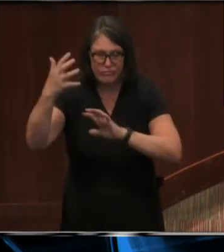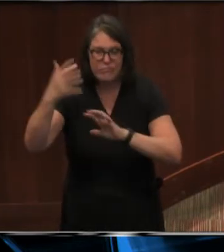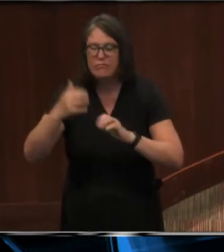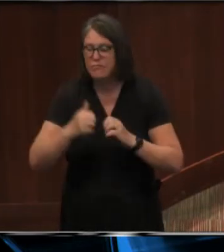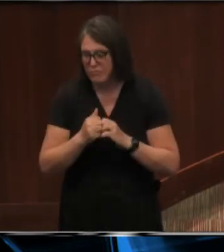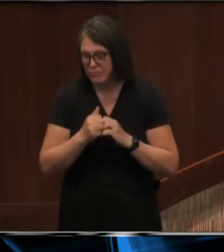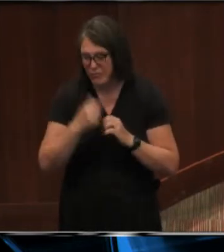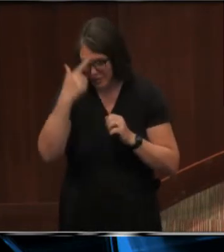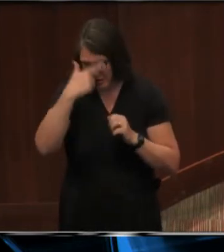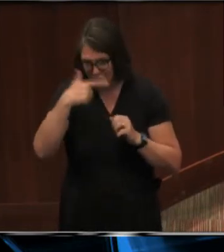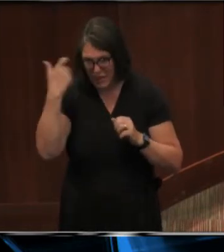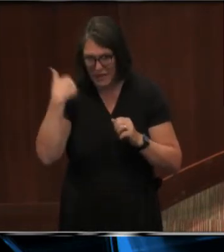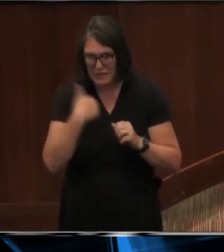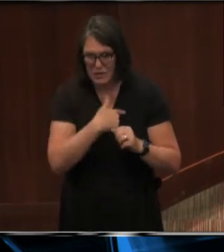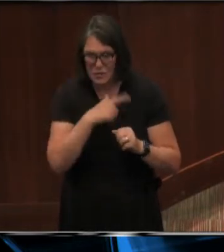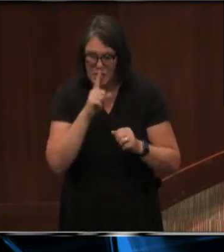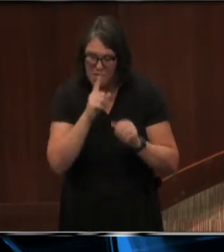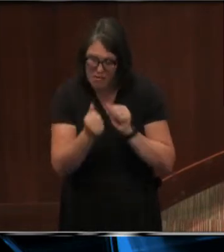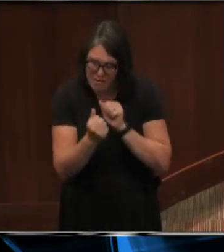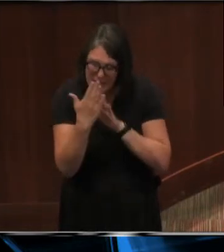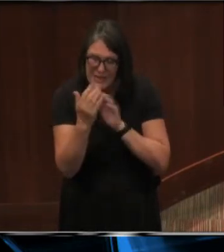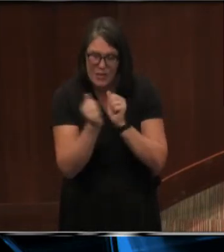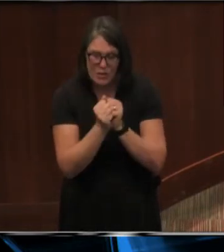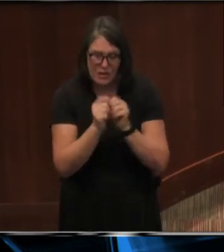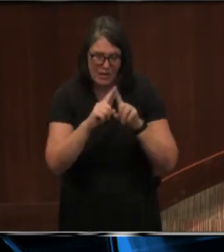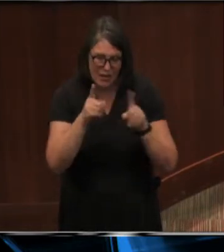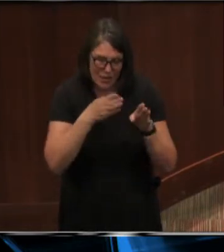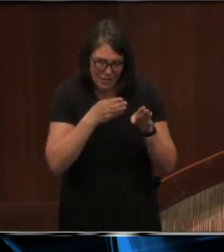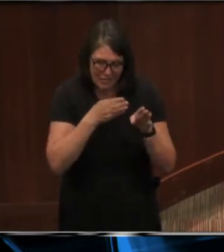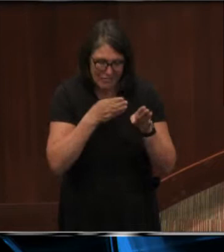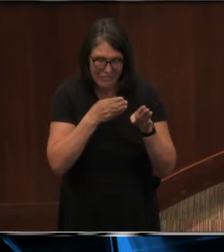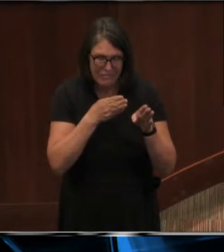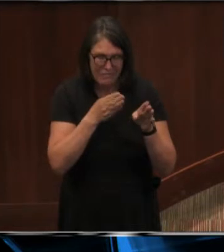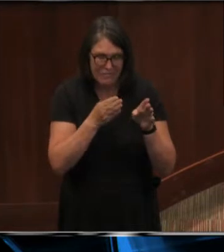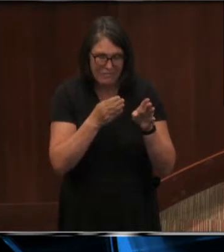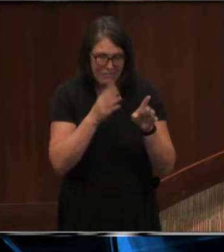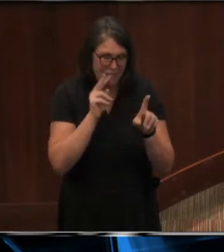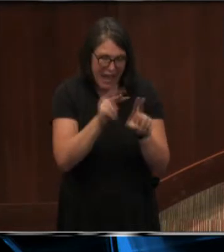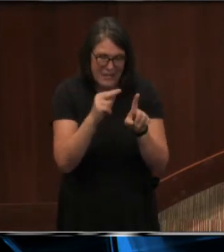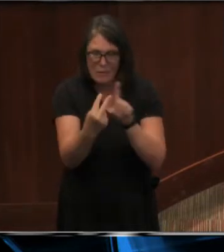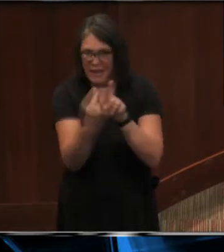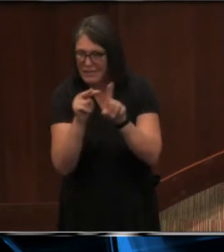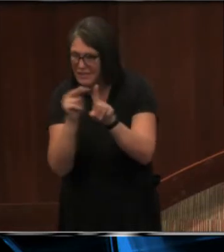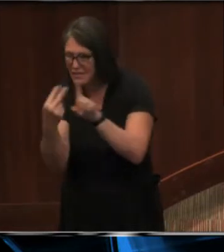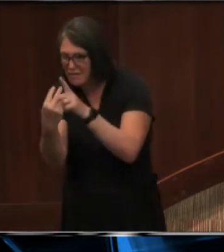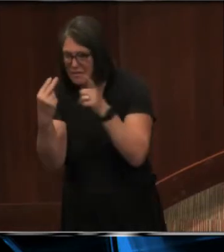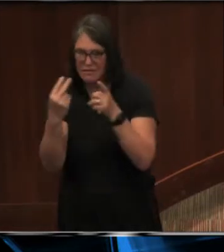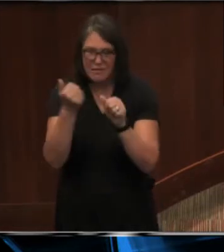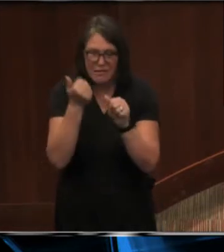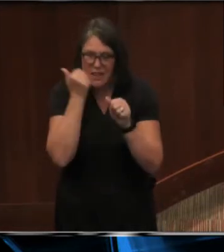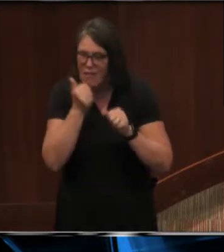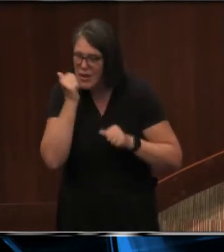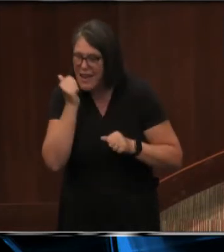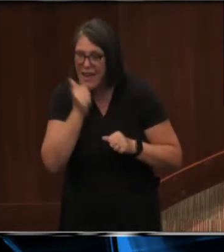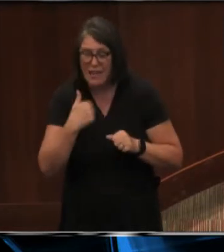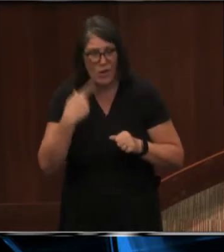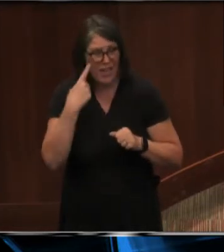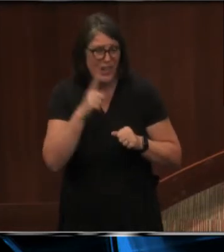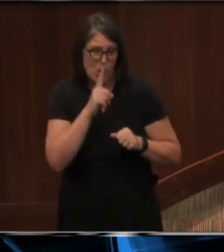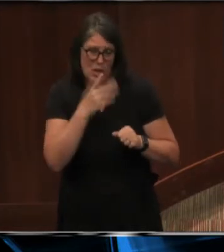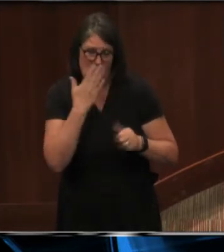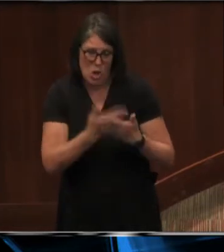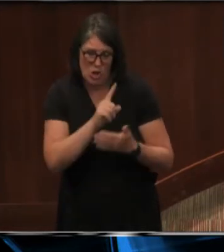because we're dealing with different aspects every single day. And so I think that those are really good questions